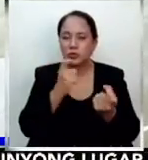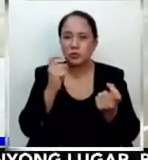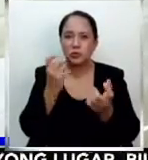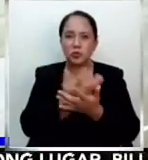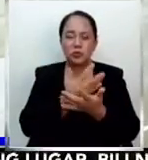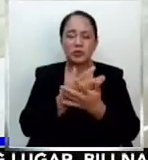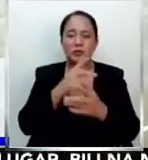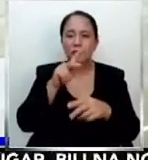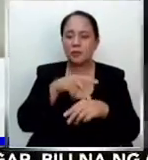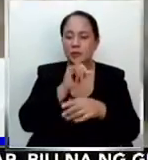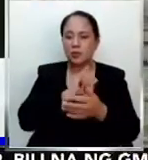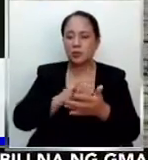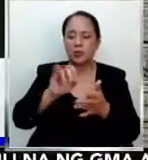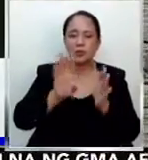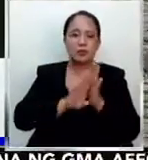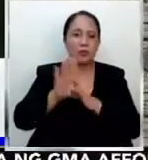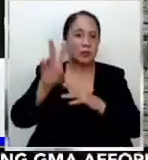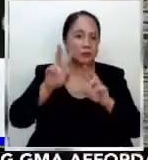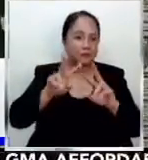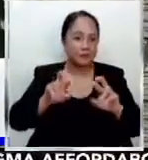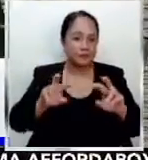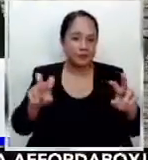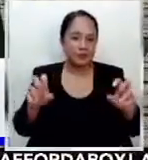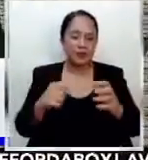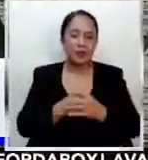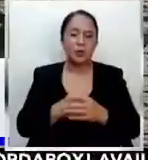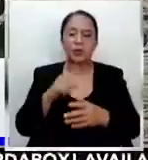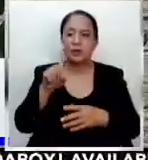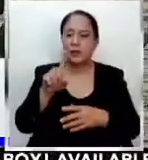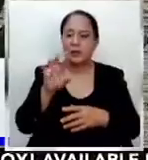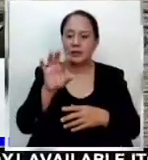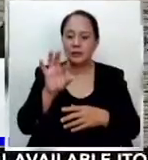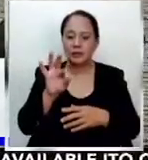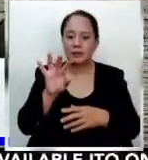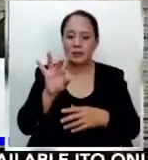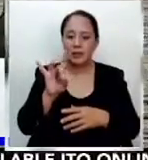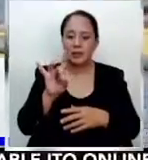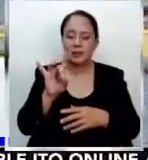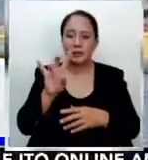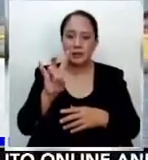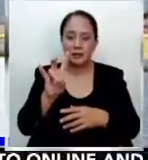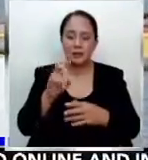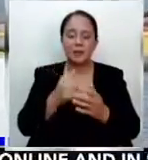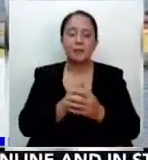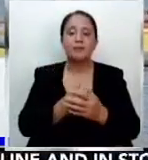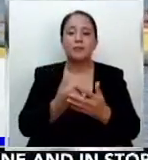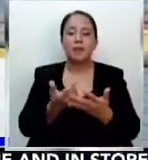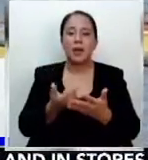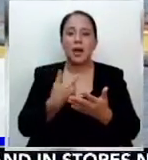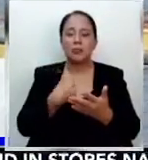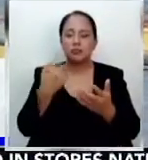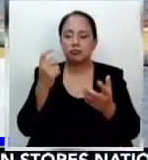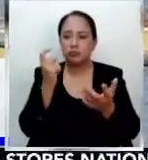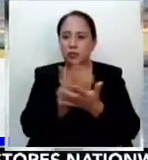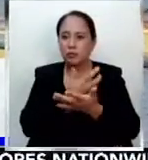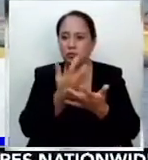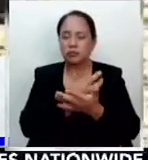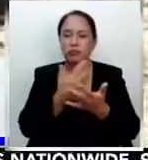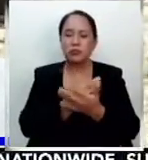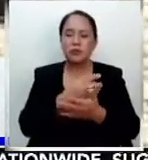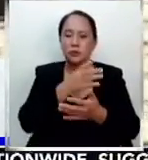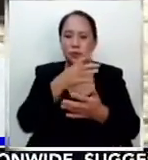for Development Studies. Bagamat 1987 pa may batas ukol sa modernisasyon ng agriculture and fisheries